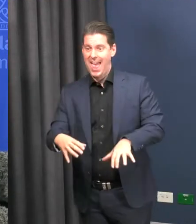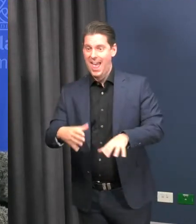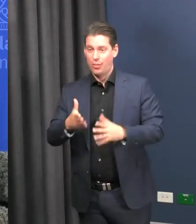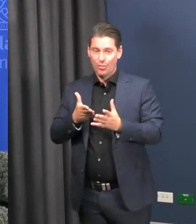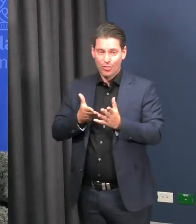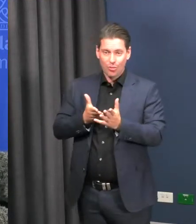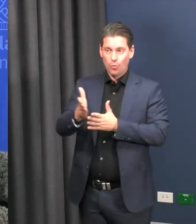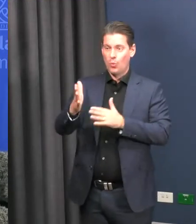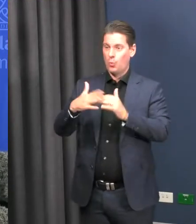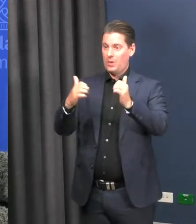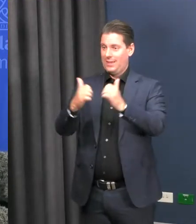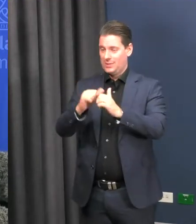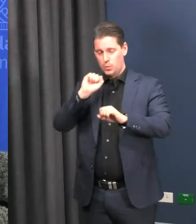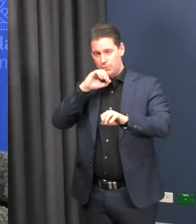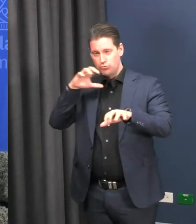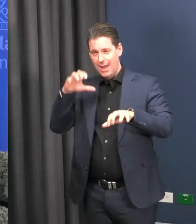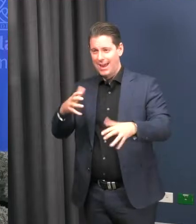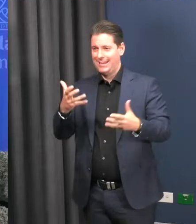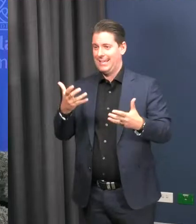weekend.